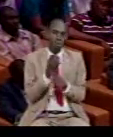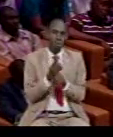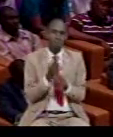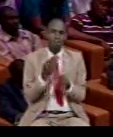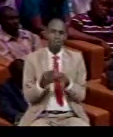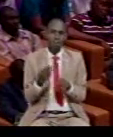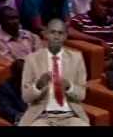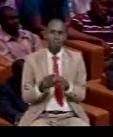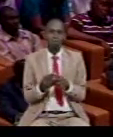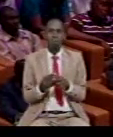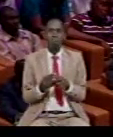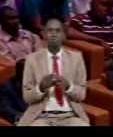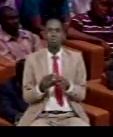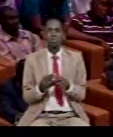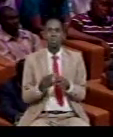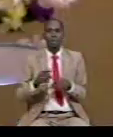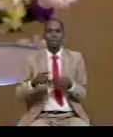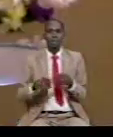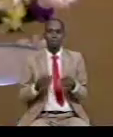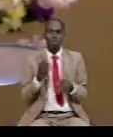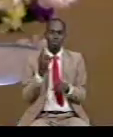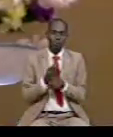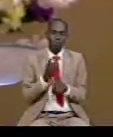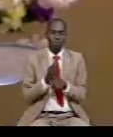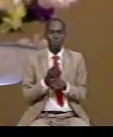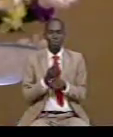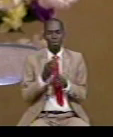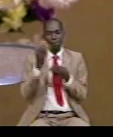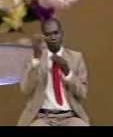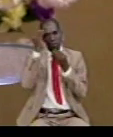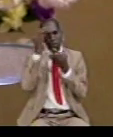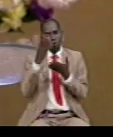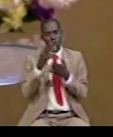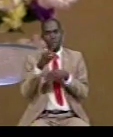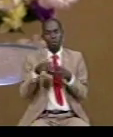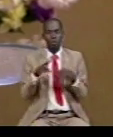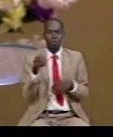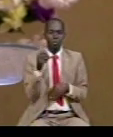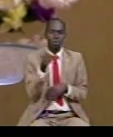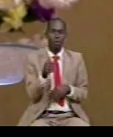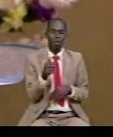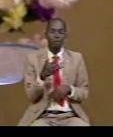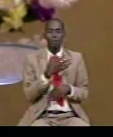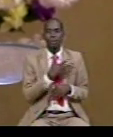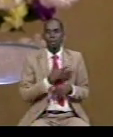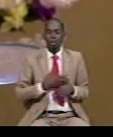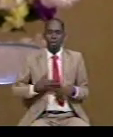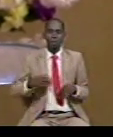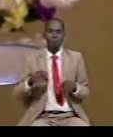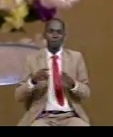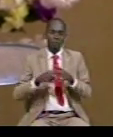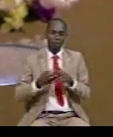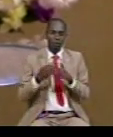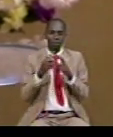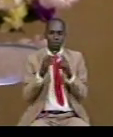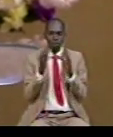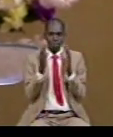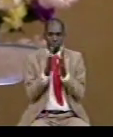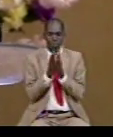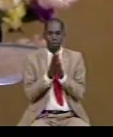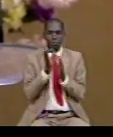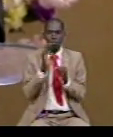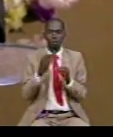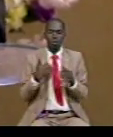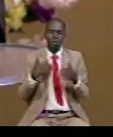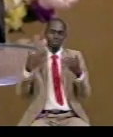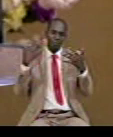information to enable us to attend to you. And in all other locations in the